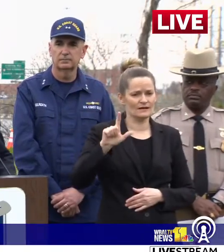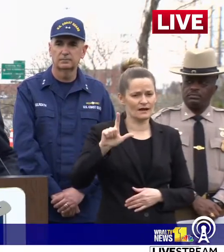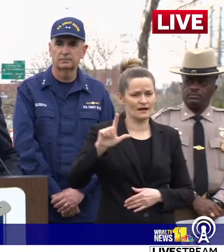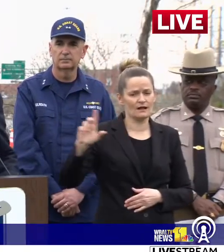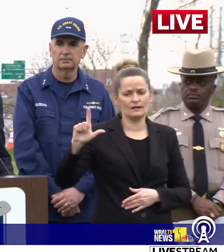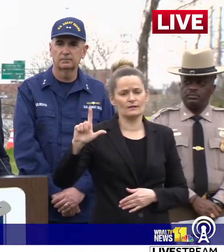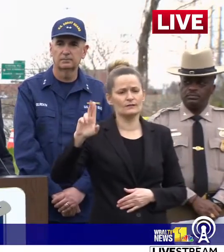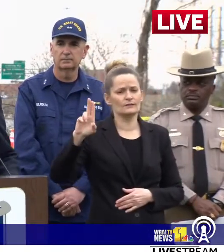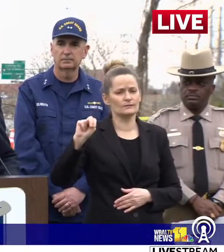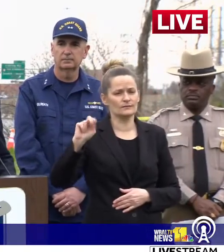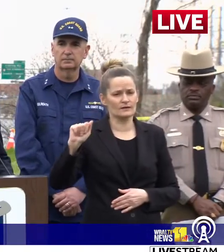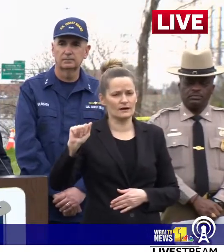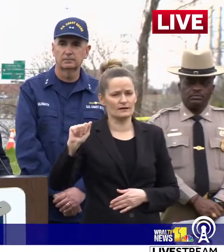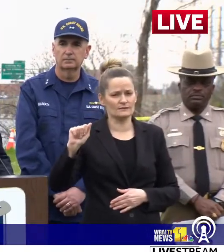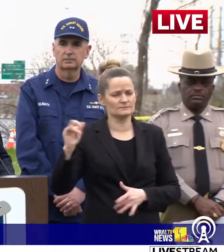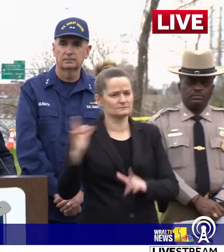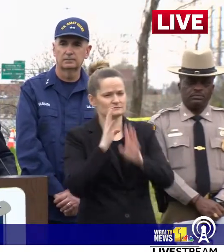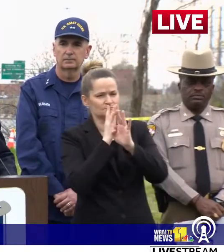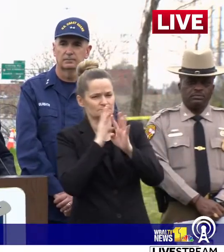Por su familia,